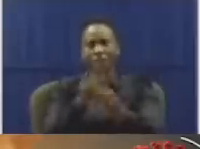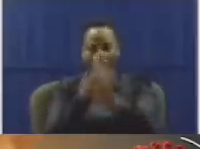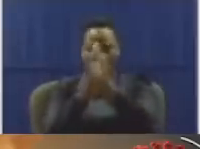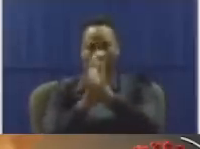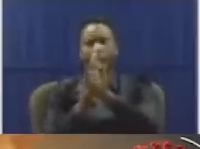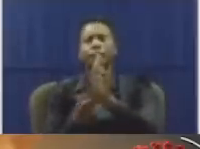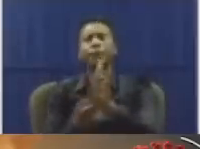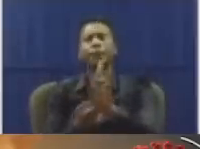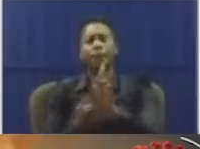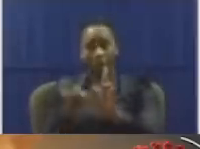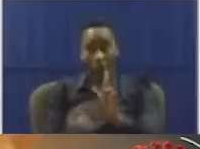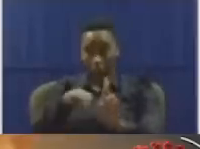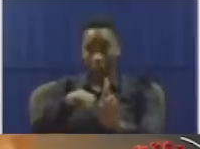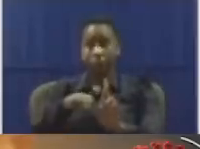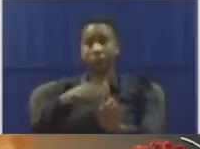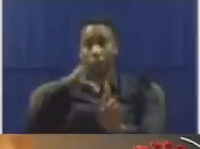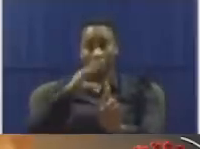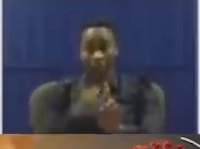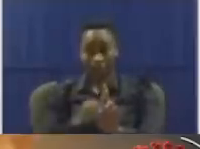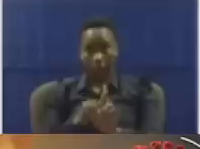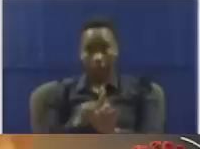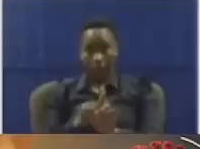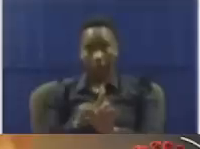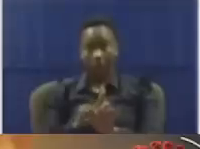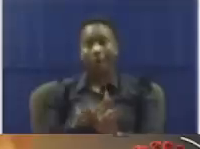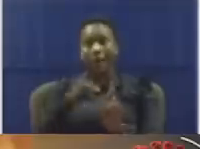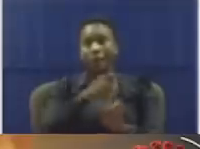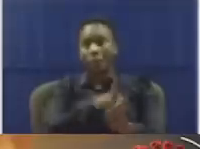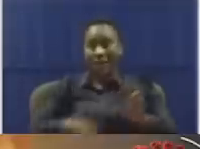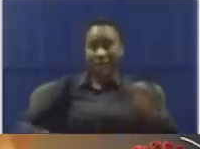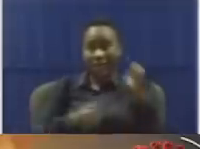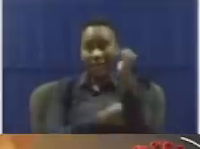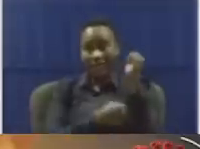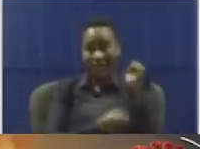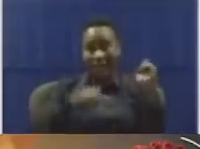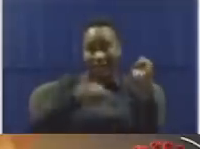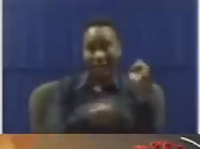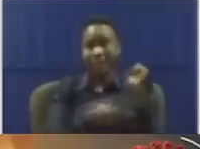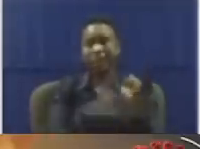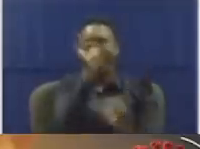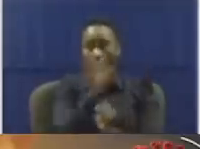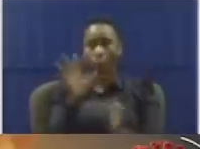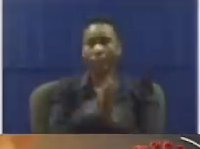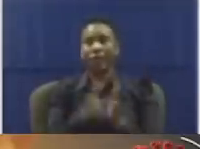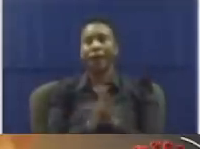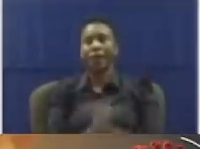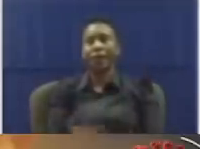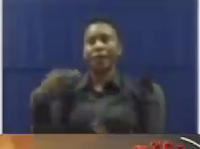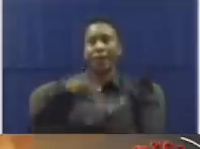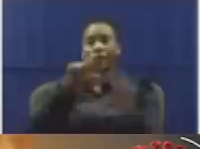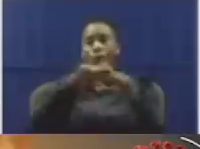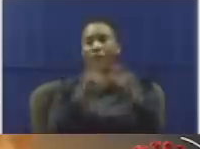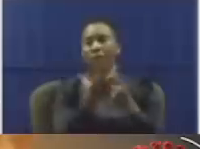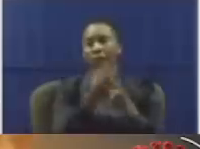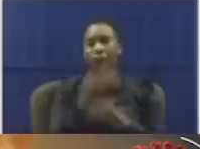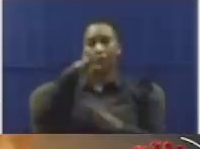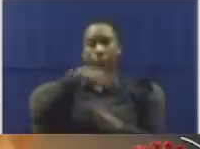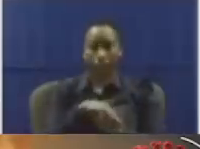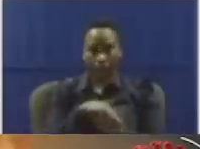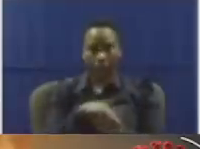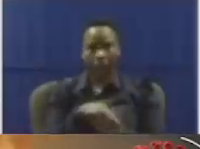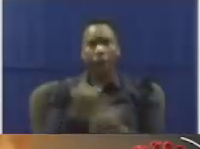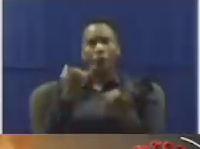Why is it that the presidency is the only ministry without a standing committee? We've asked this question many times before, and we're yet